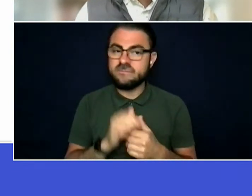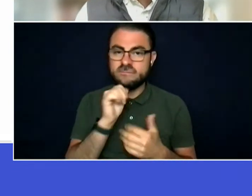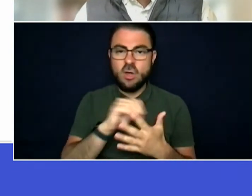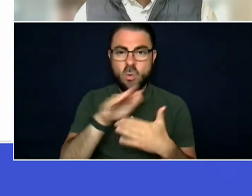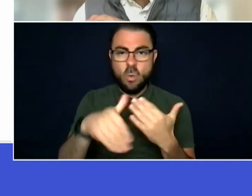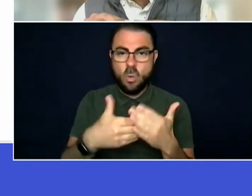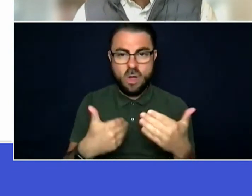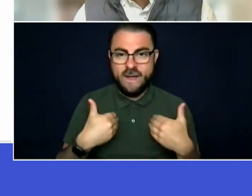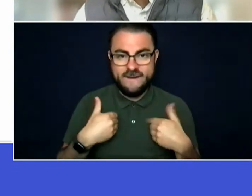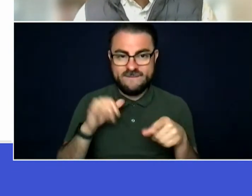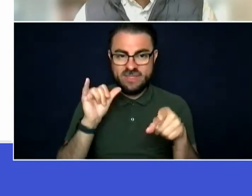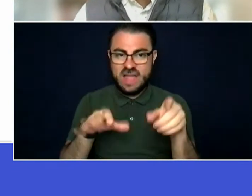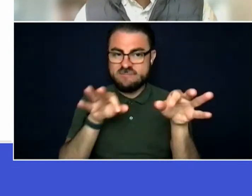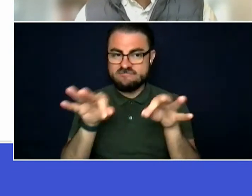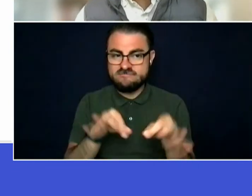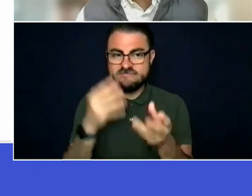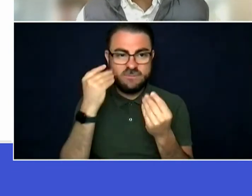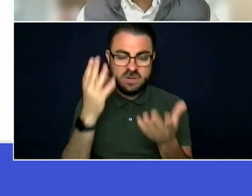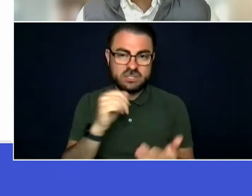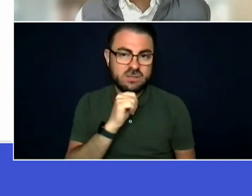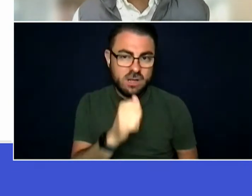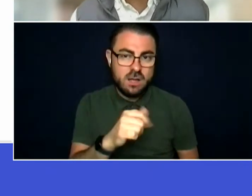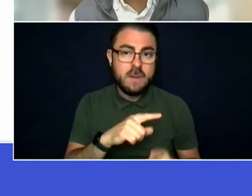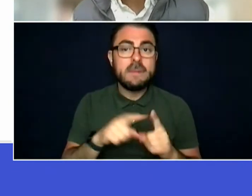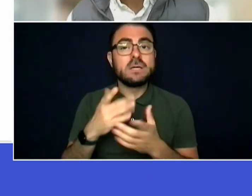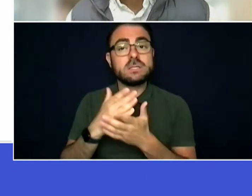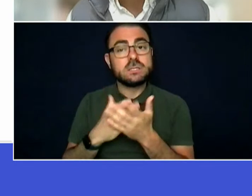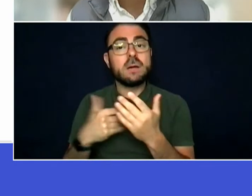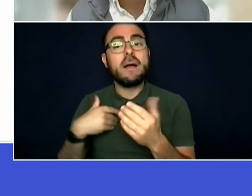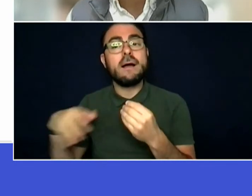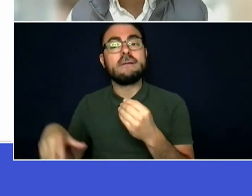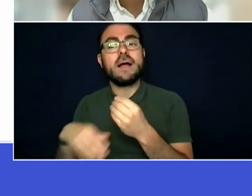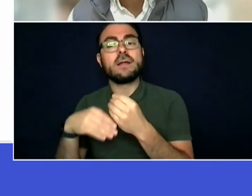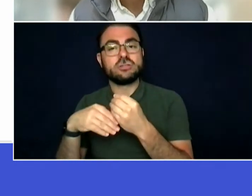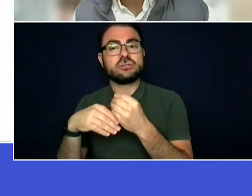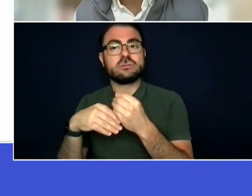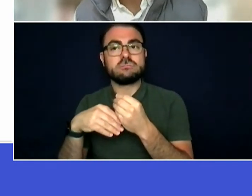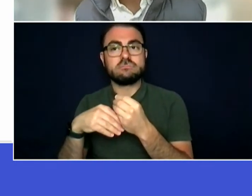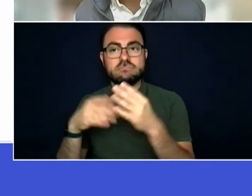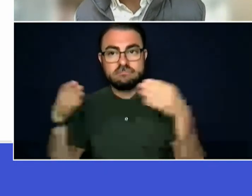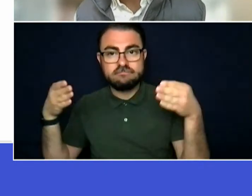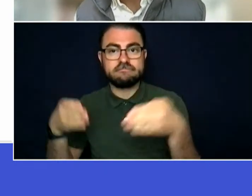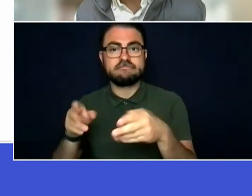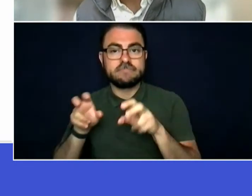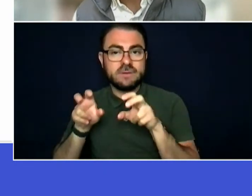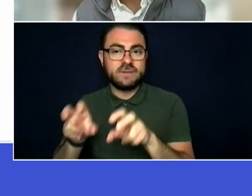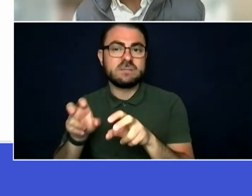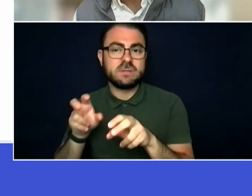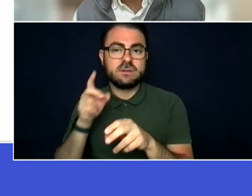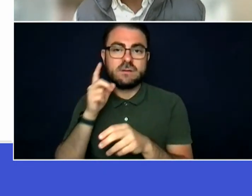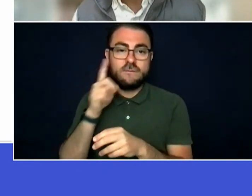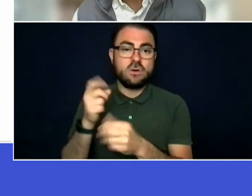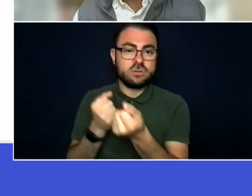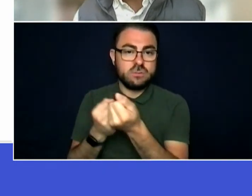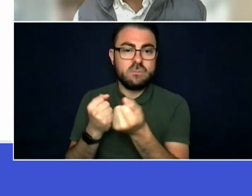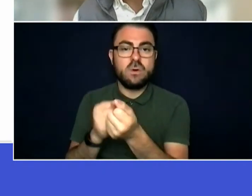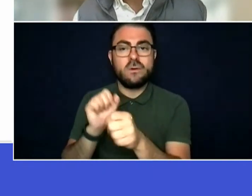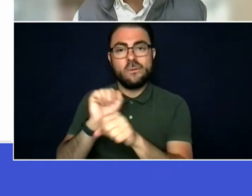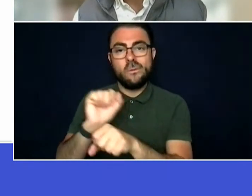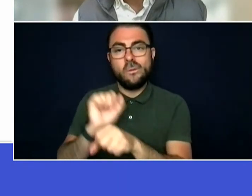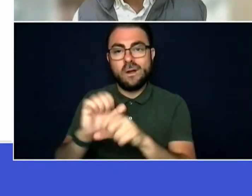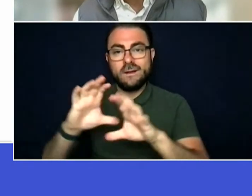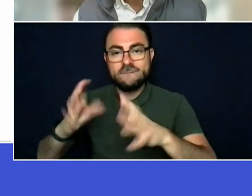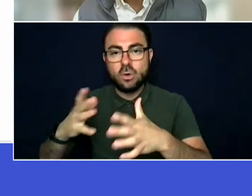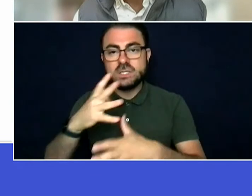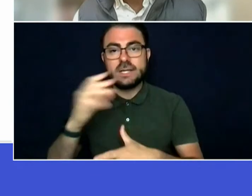some strategic programs, we have an additional targeted investment that's focused on supporting workforce and contractor development in that